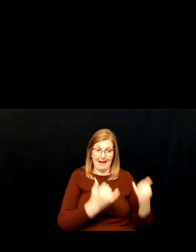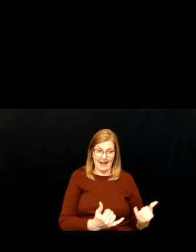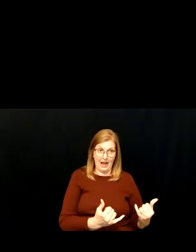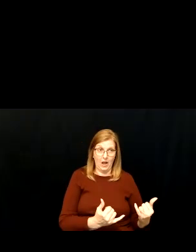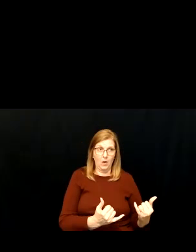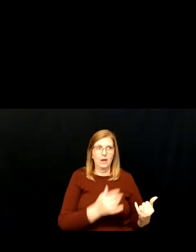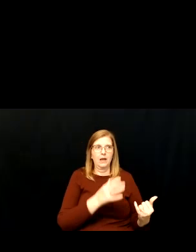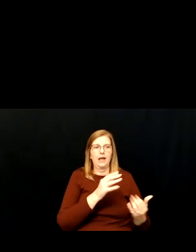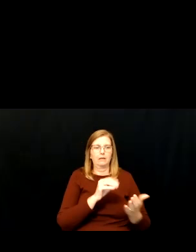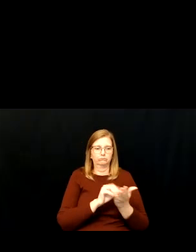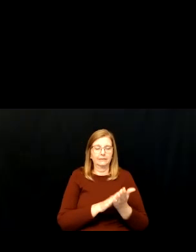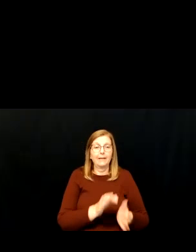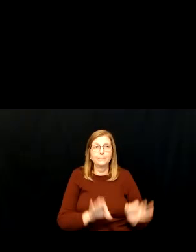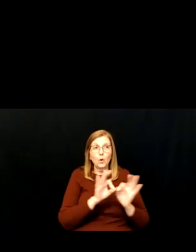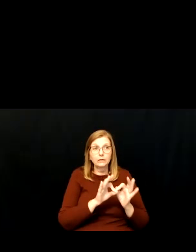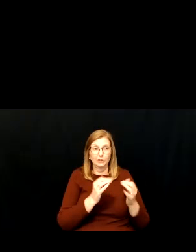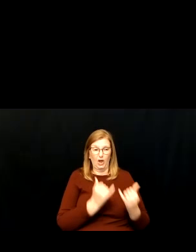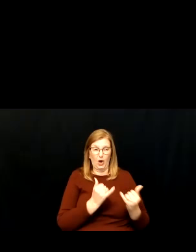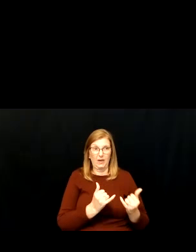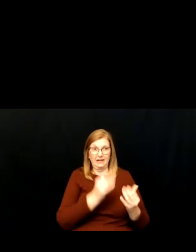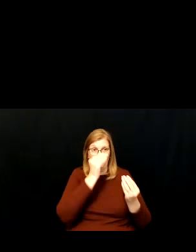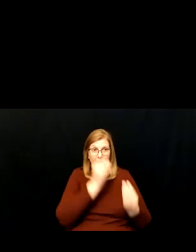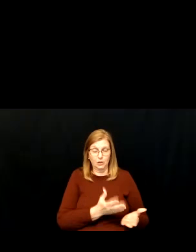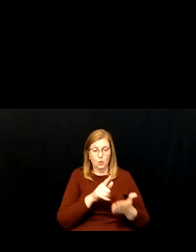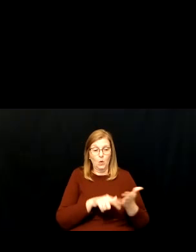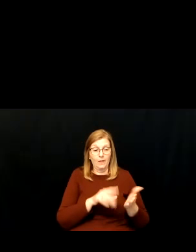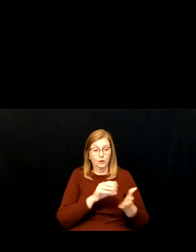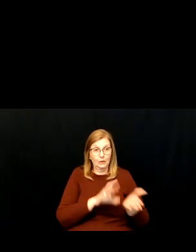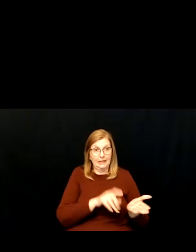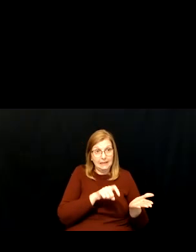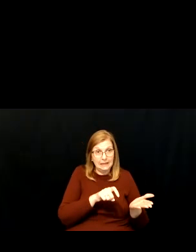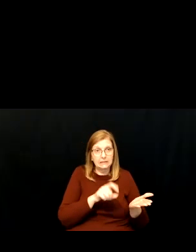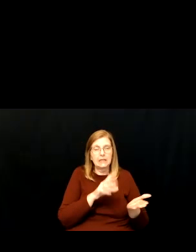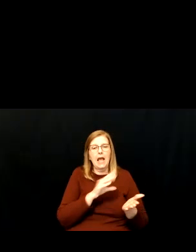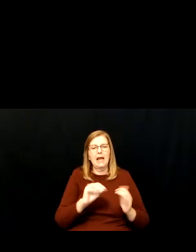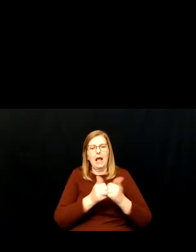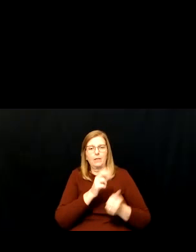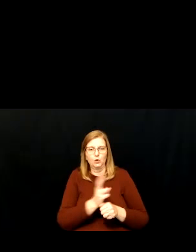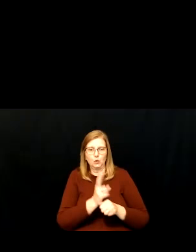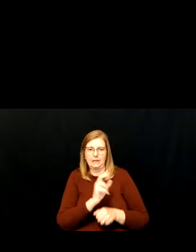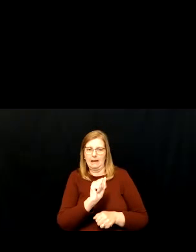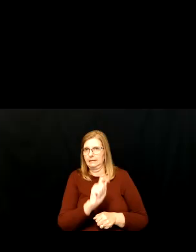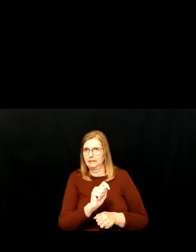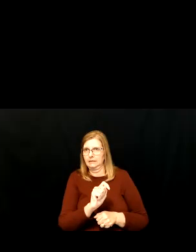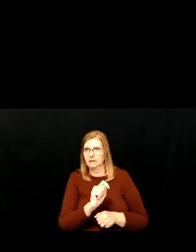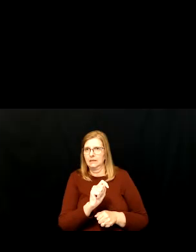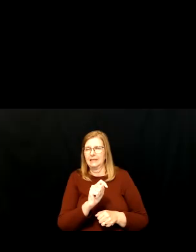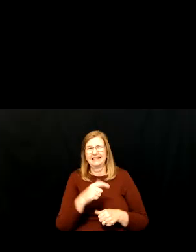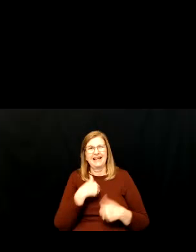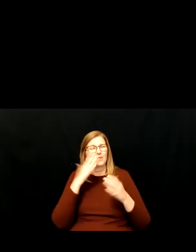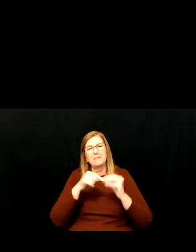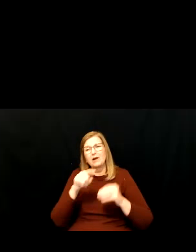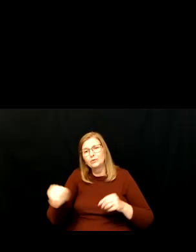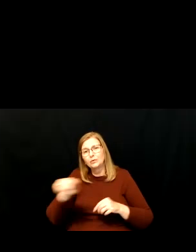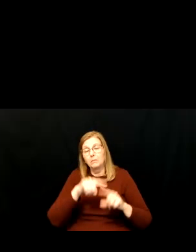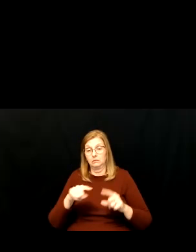and record pertinent information related to, number 1, the student's needs, and number 2, the use of AT. And I think what I don't know